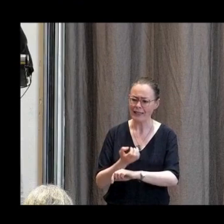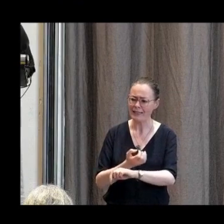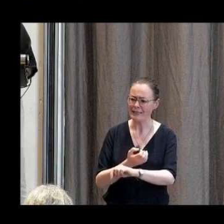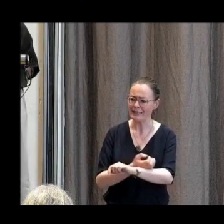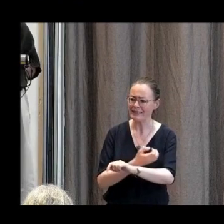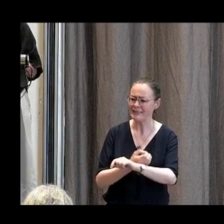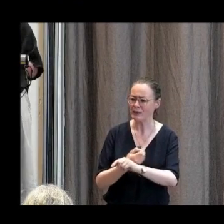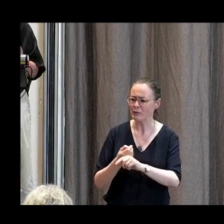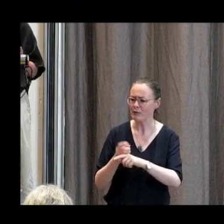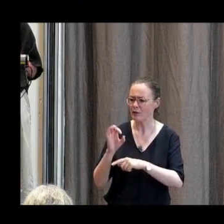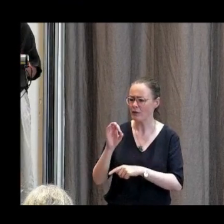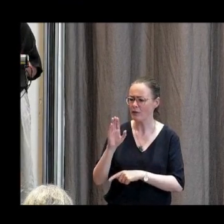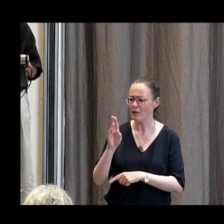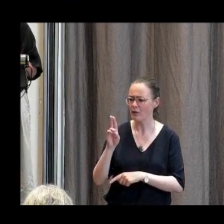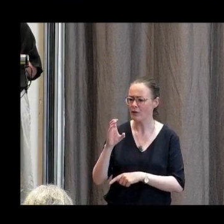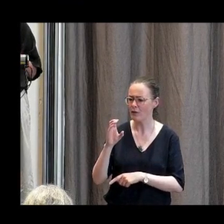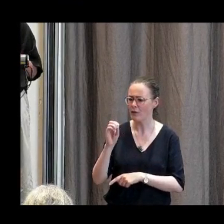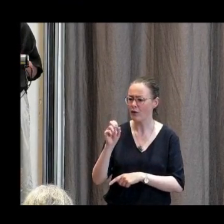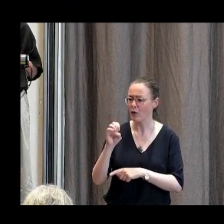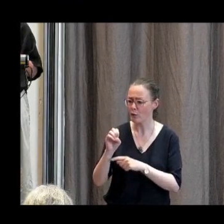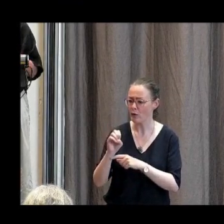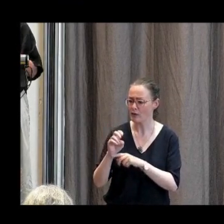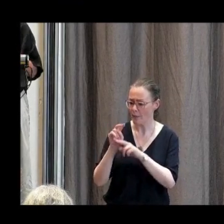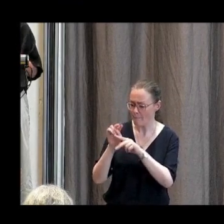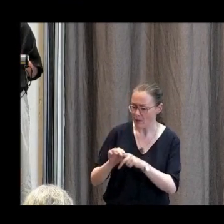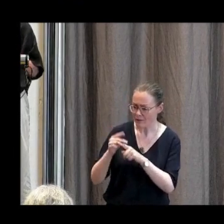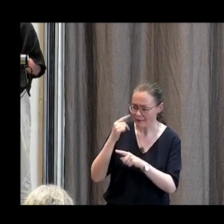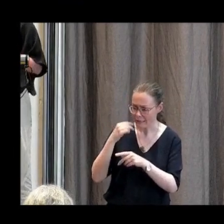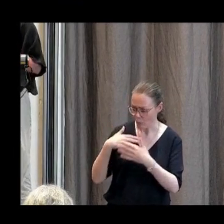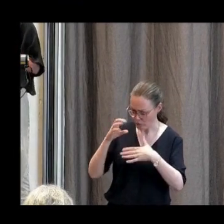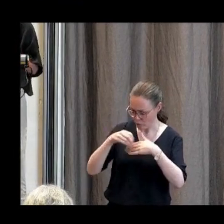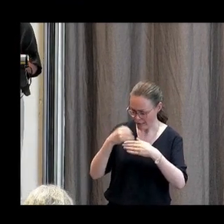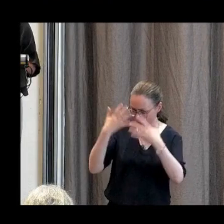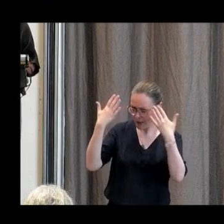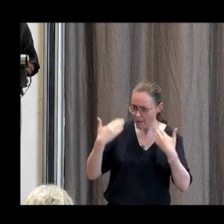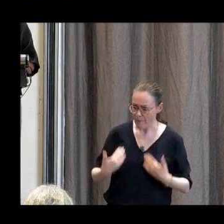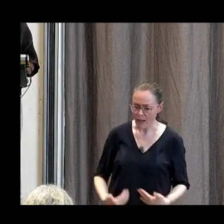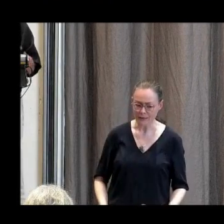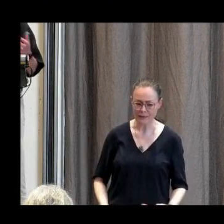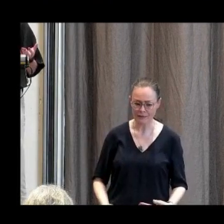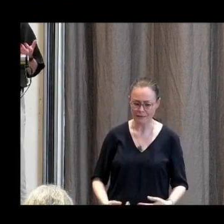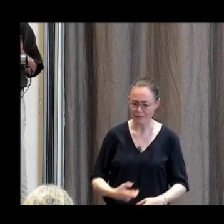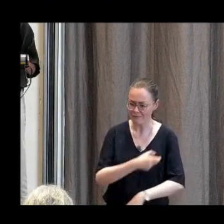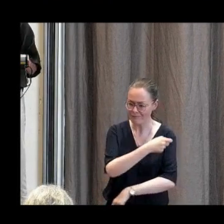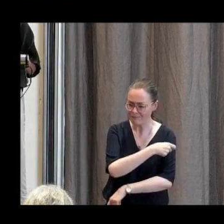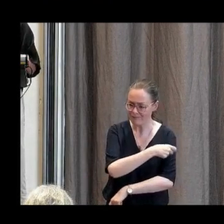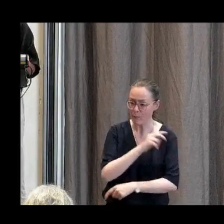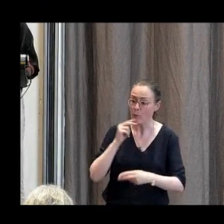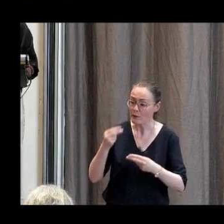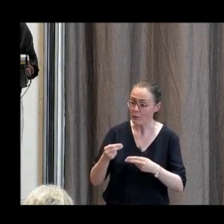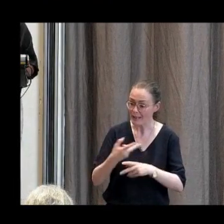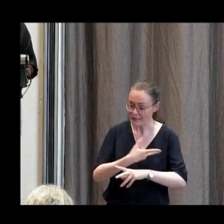glucose monitor. So looking at ways to measure what's going on in our body without having to go near blood.